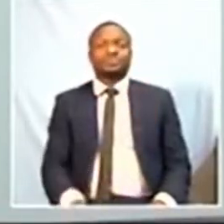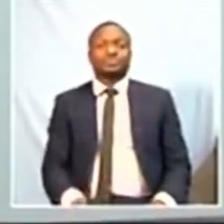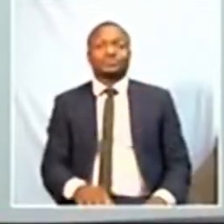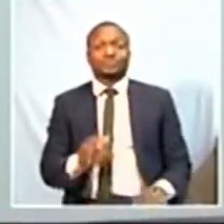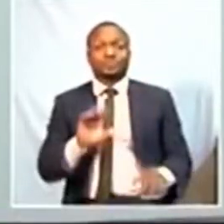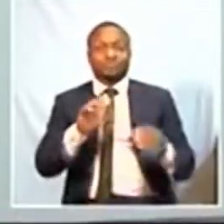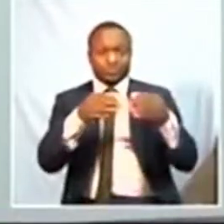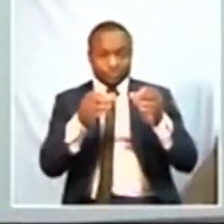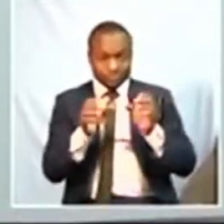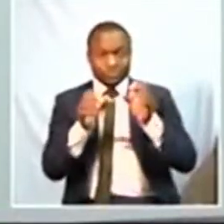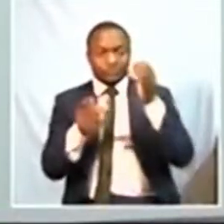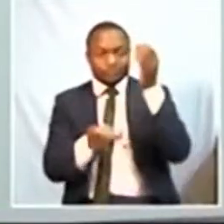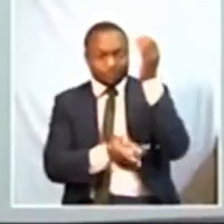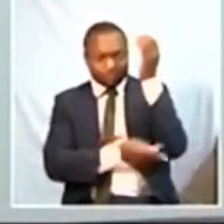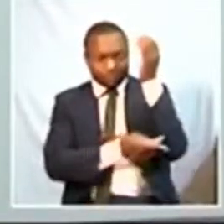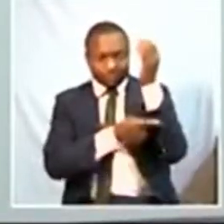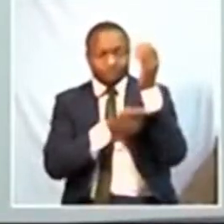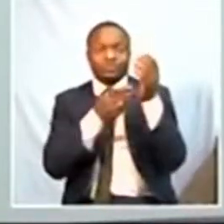Constituency Development Fund.